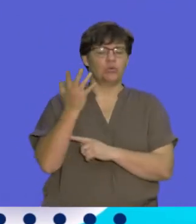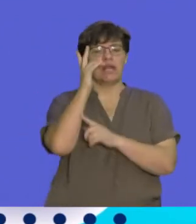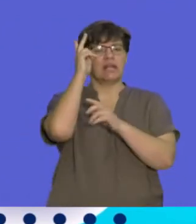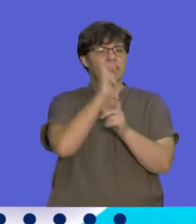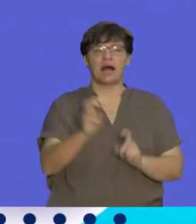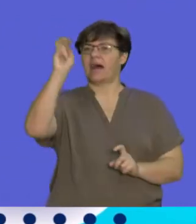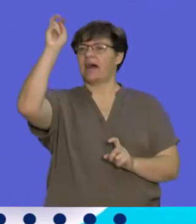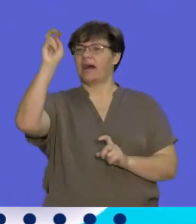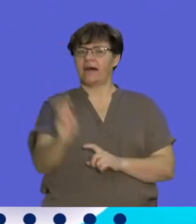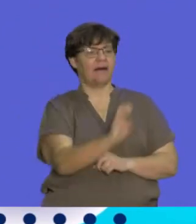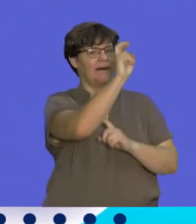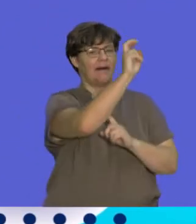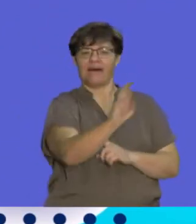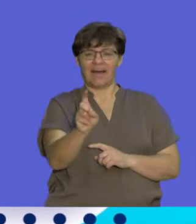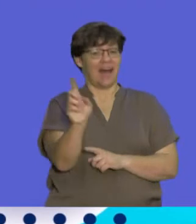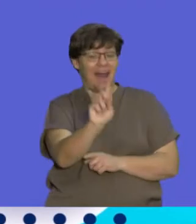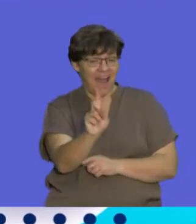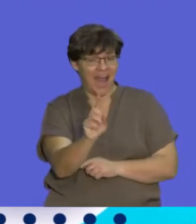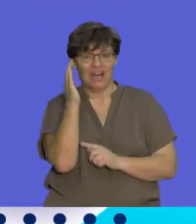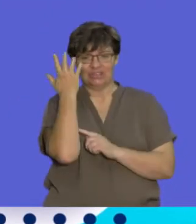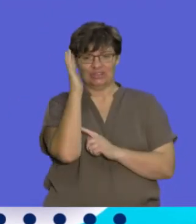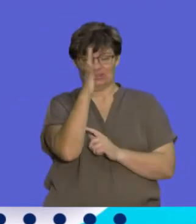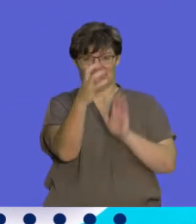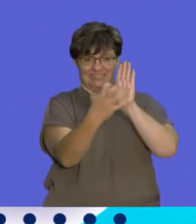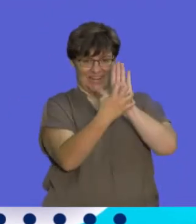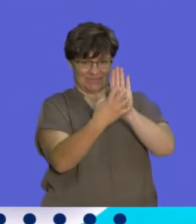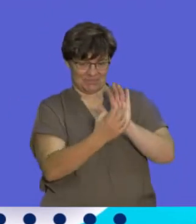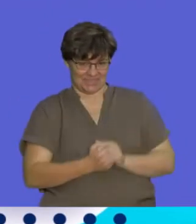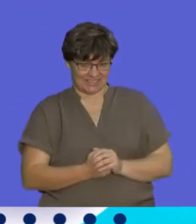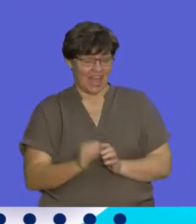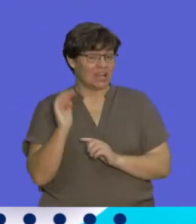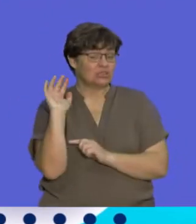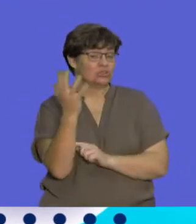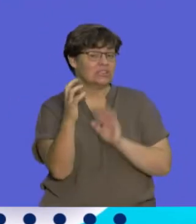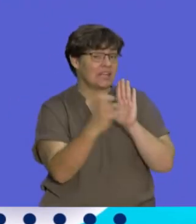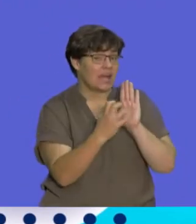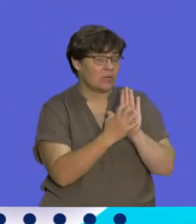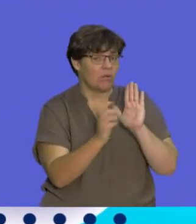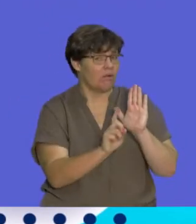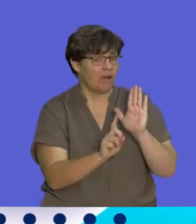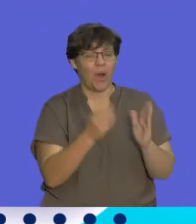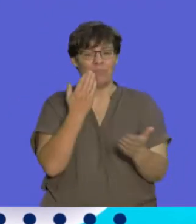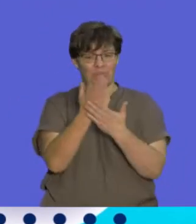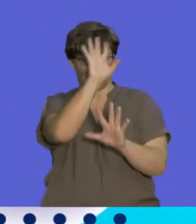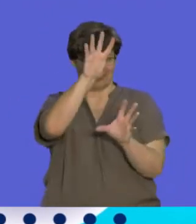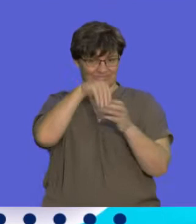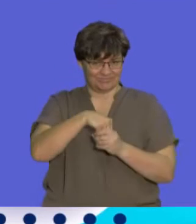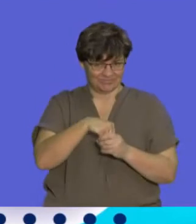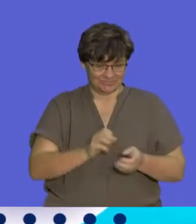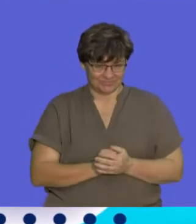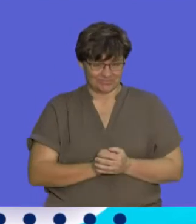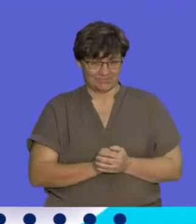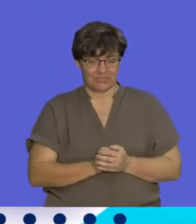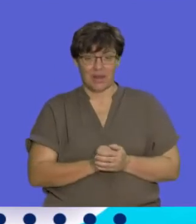be looking at tree diagrams. And of course, tree diagrams are part of probability. And so